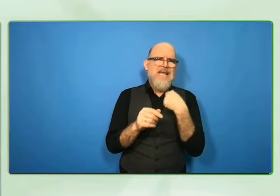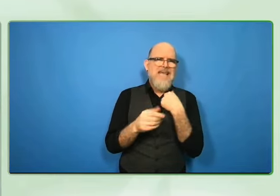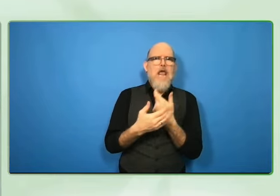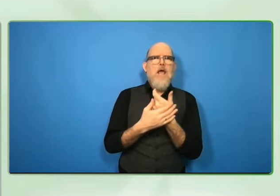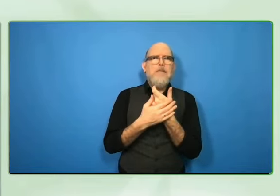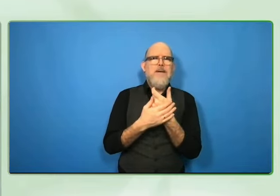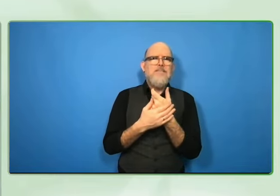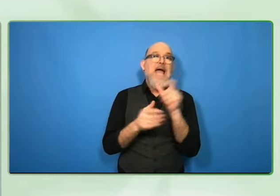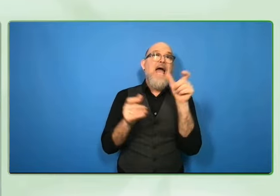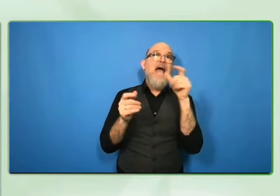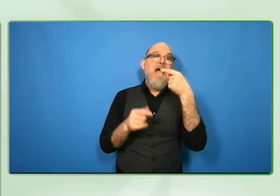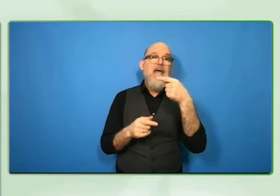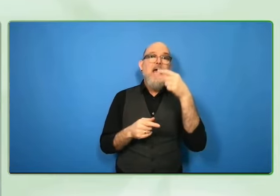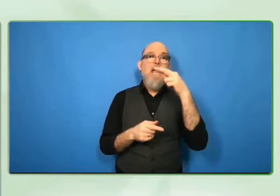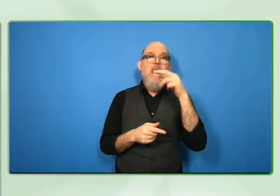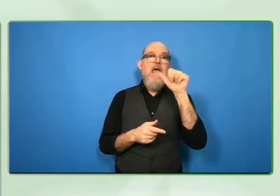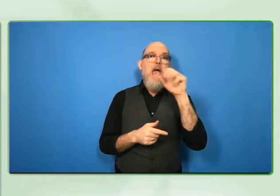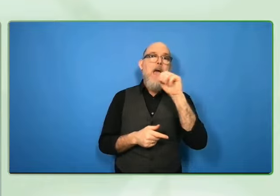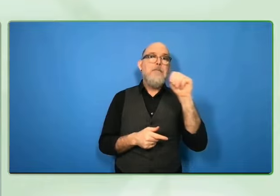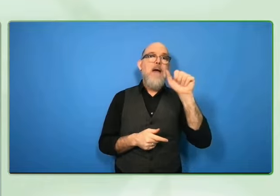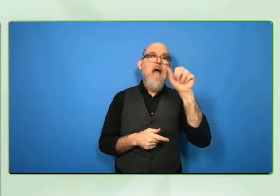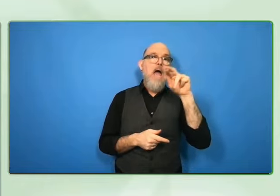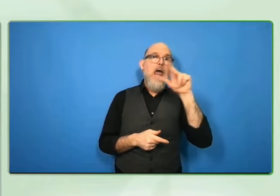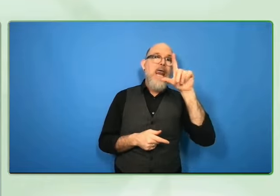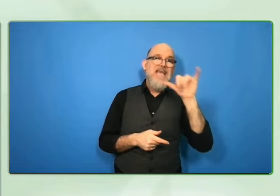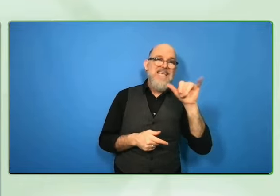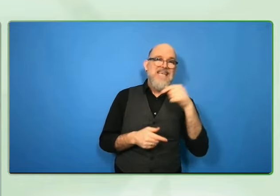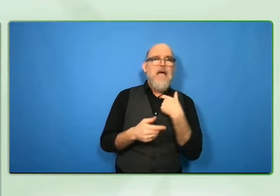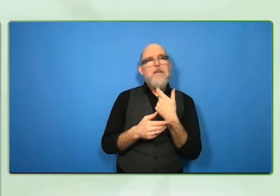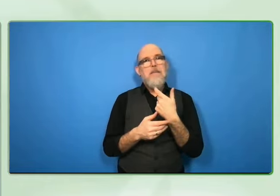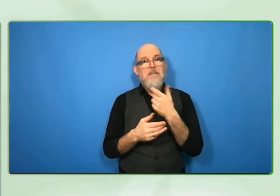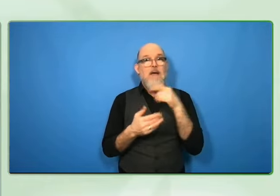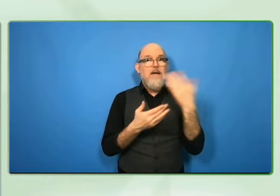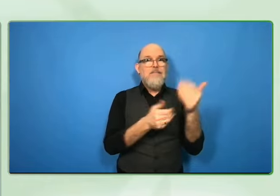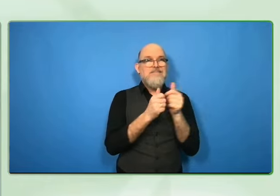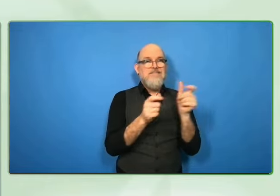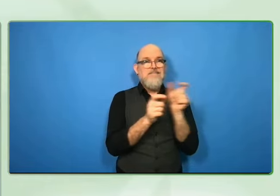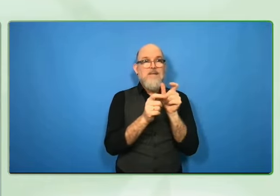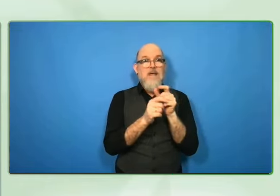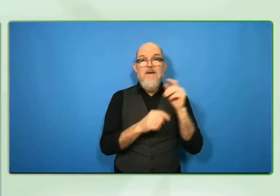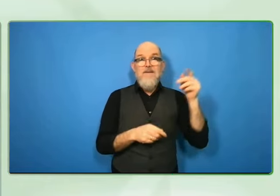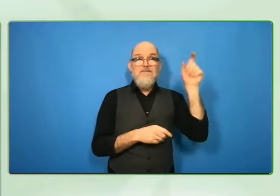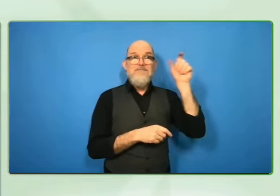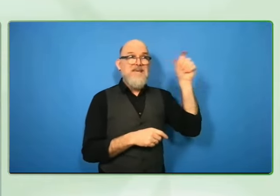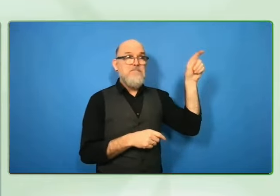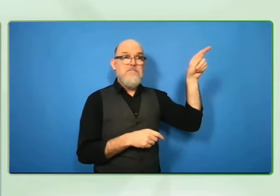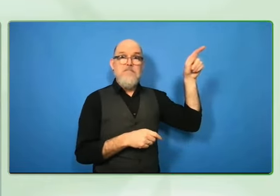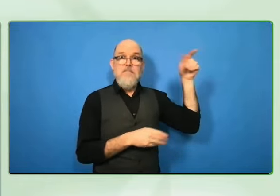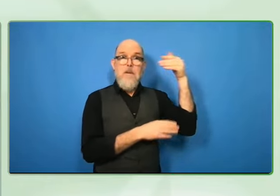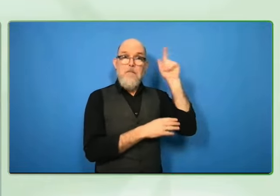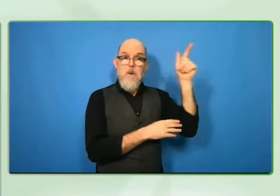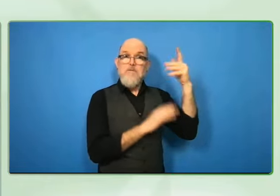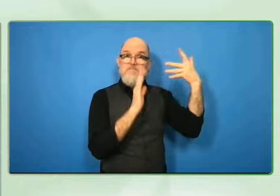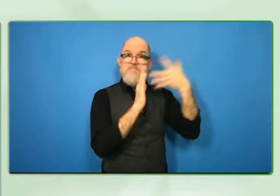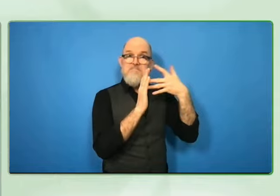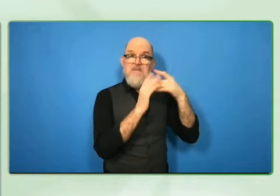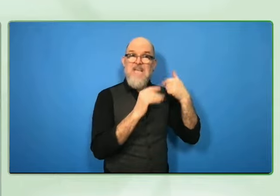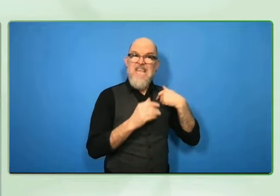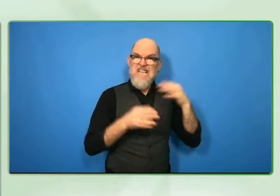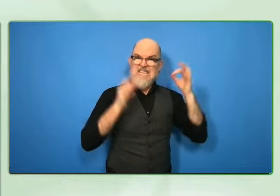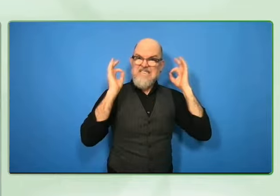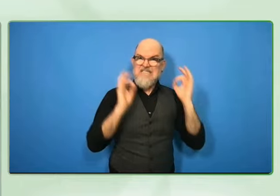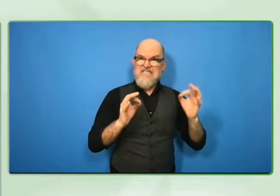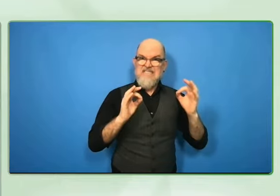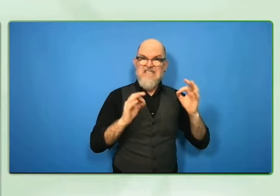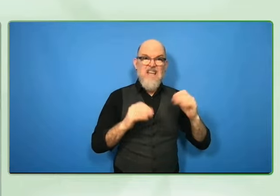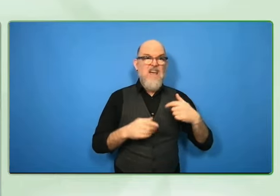and therefore would be more productive with Grammarly. But now take me as a person with ADHD, requiring Copilot to be